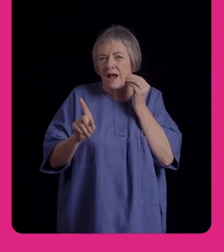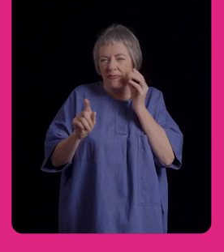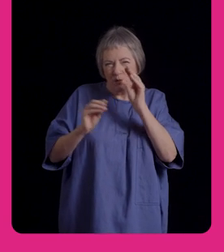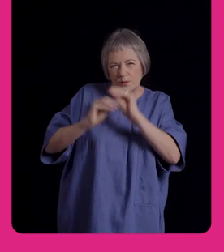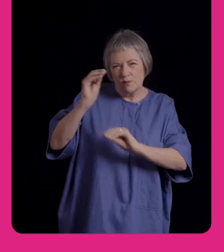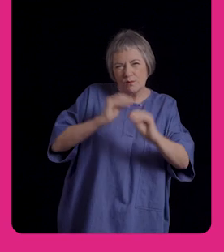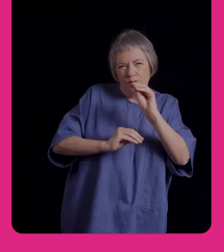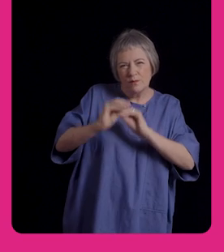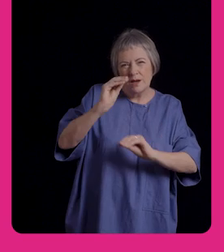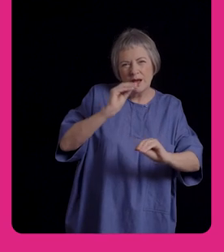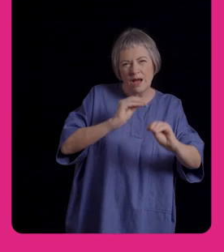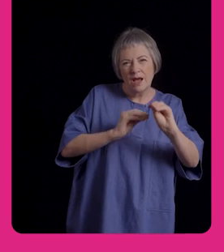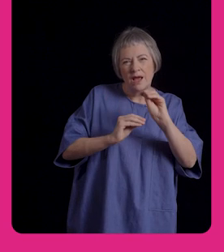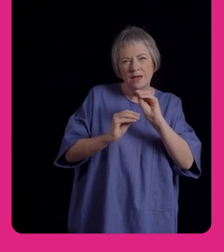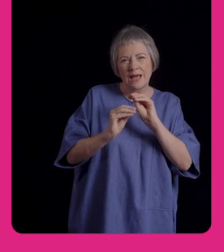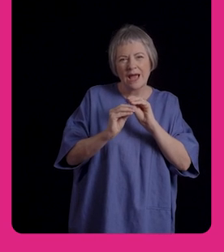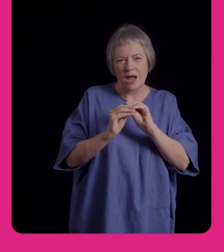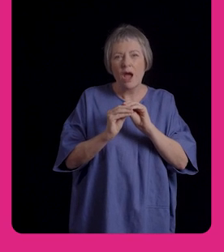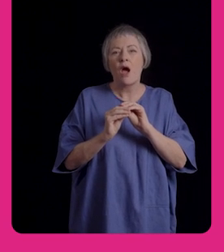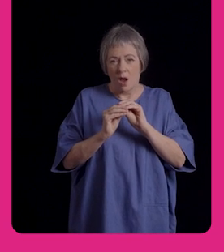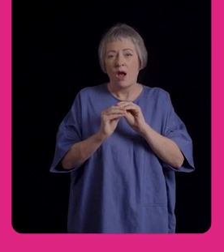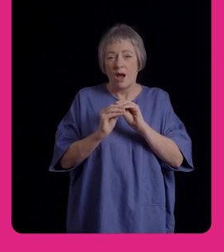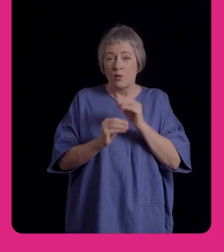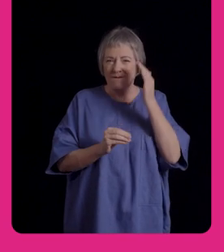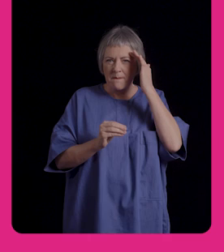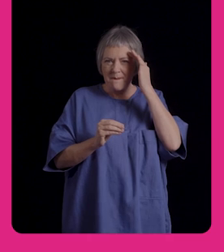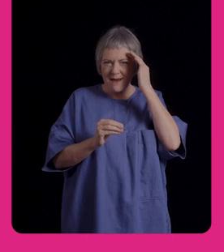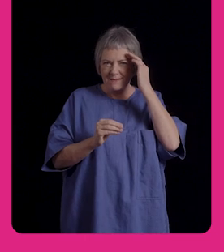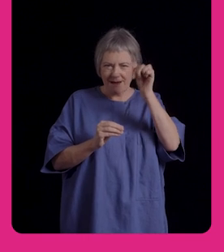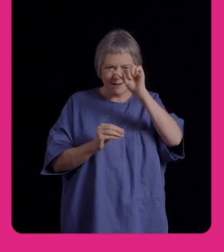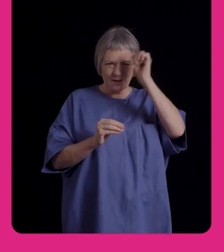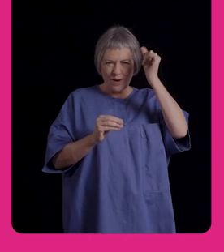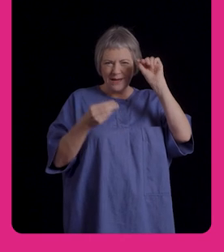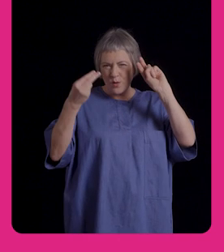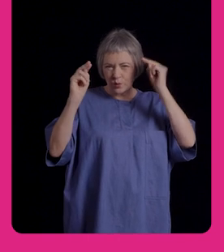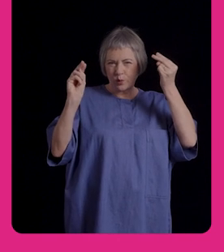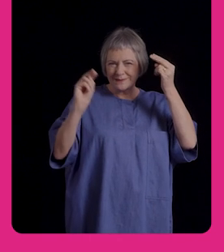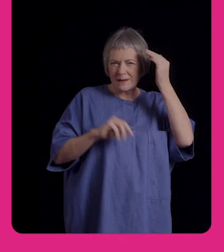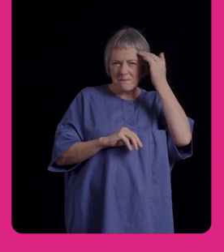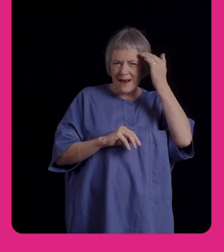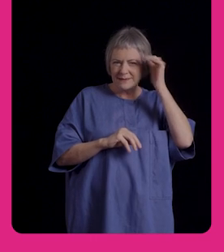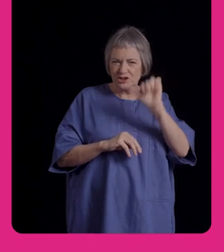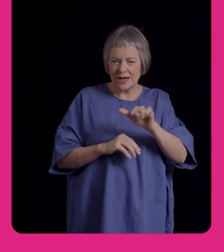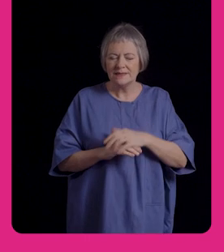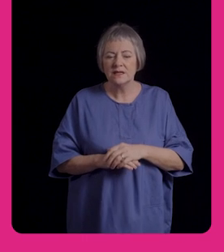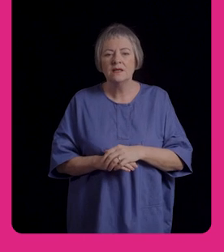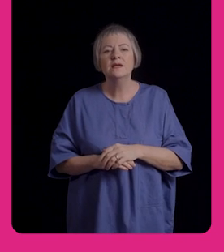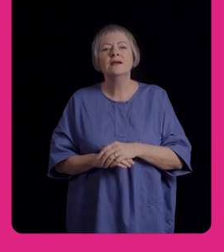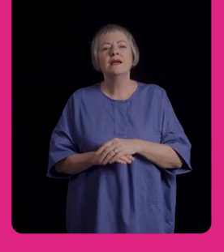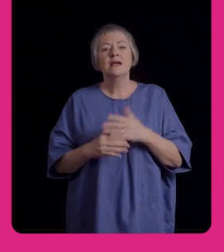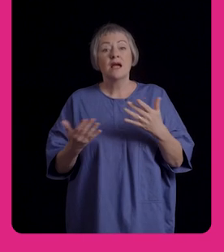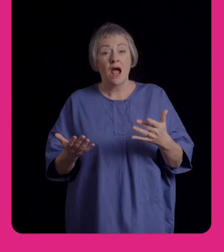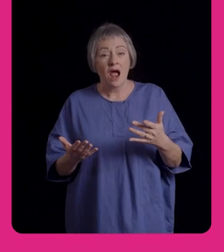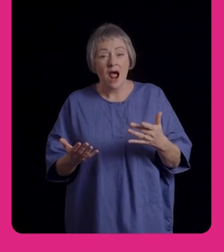and then we figure things out because we have these, we minds like corkscrews. We are very smart, but we're twisted. Cool. And so do you